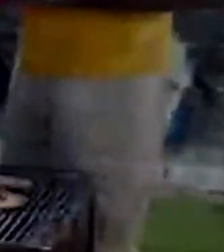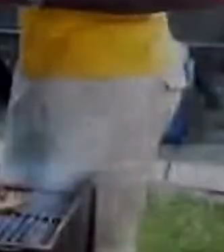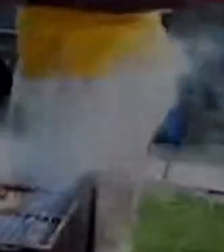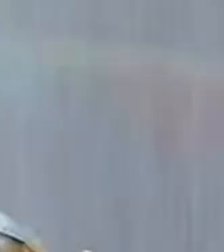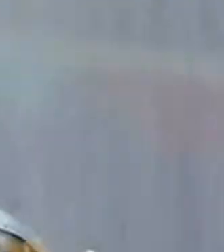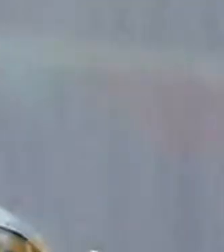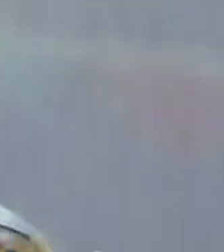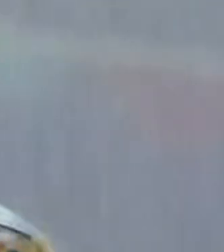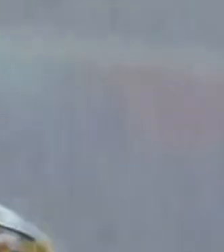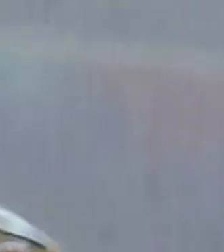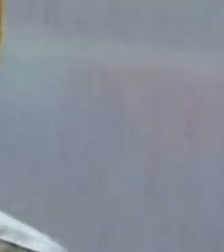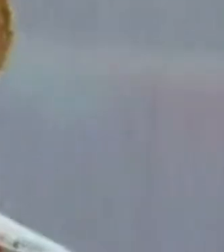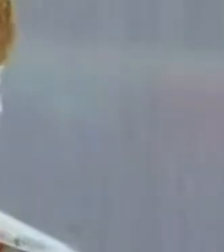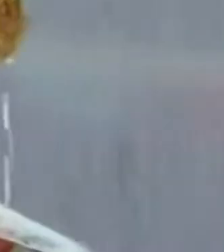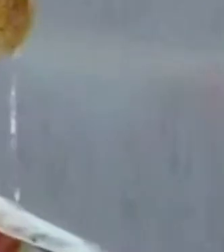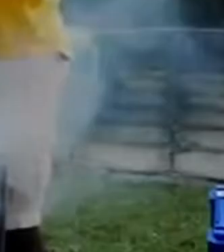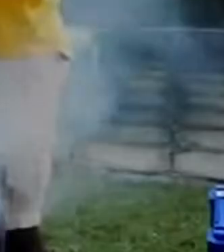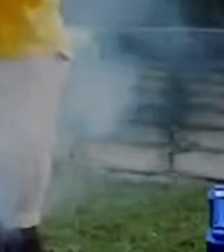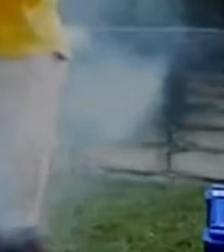hours with your homies.